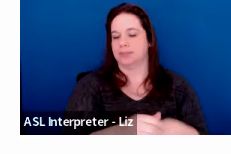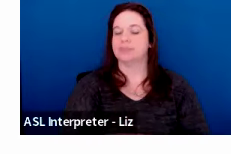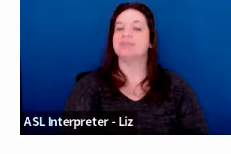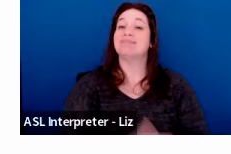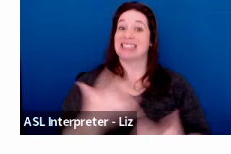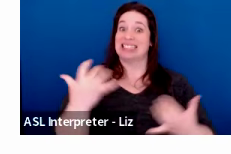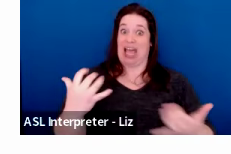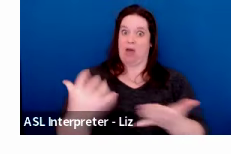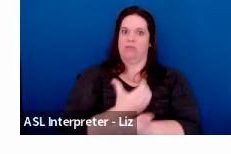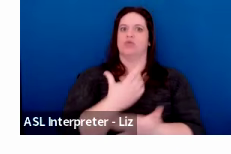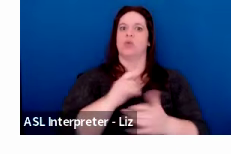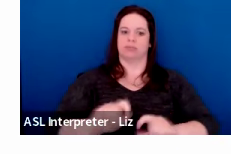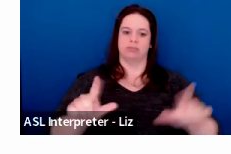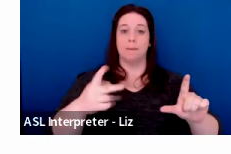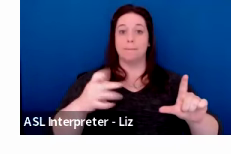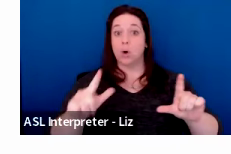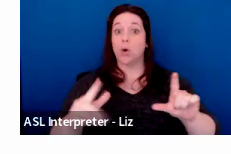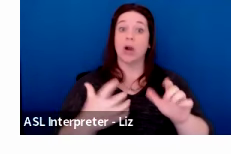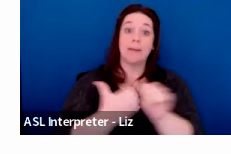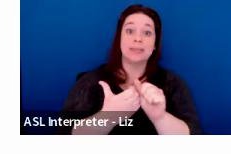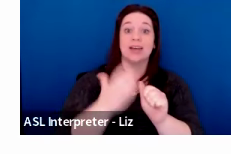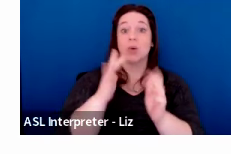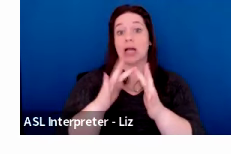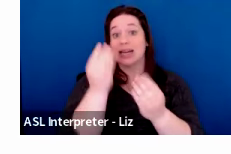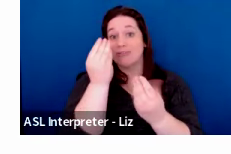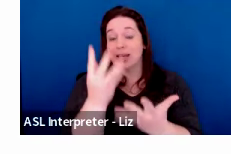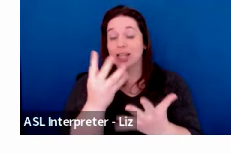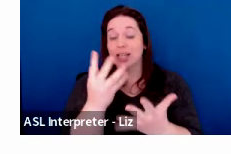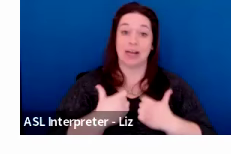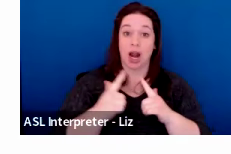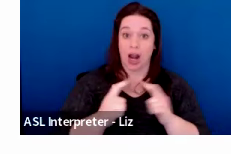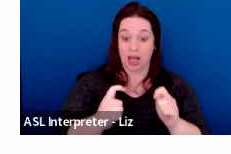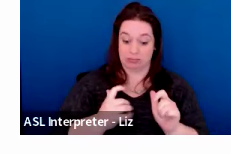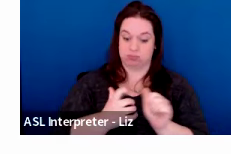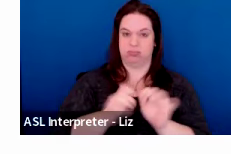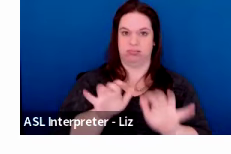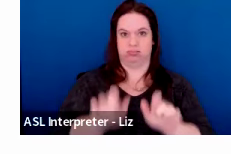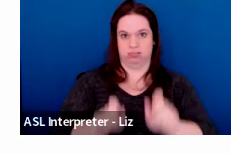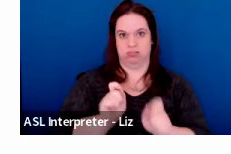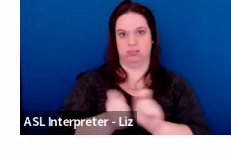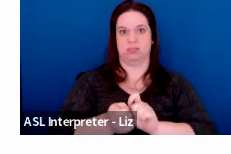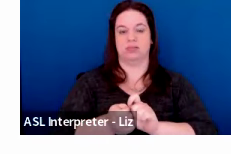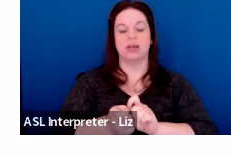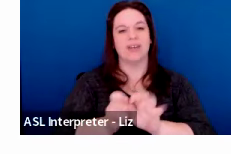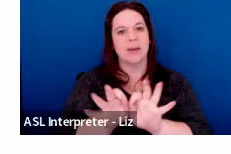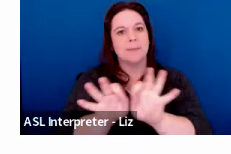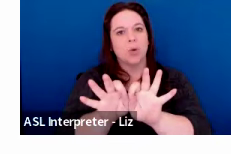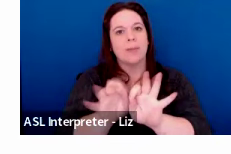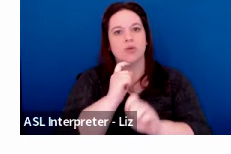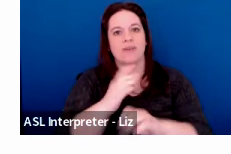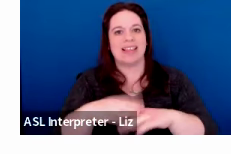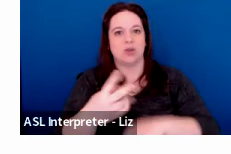to your dashboard and update your contact details and addresses. That's very important. And that please make sure that we have at least